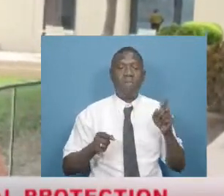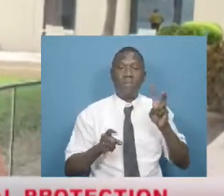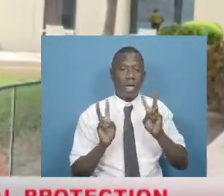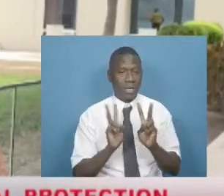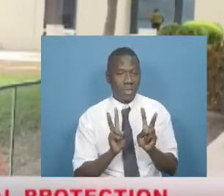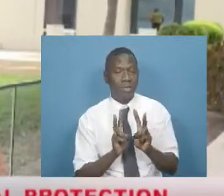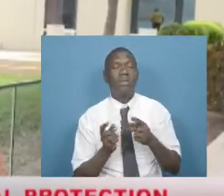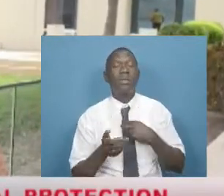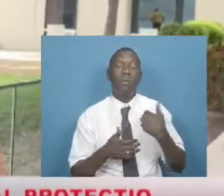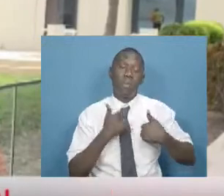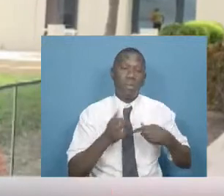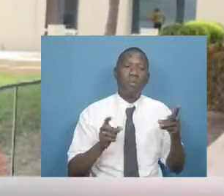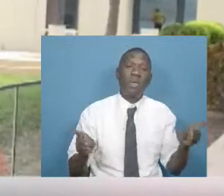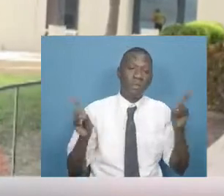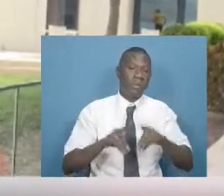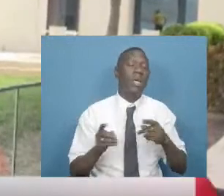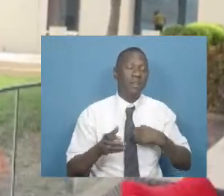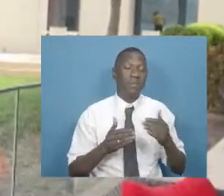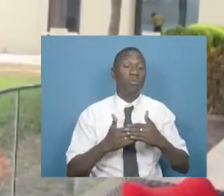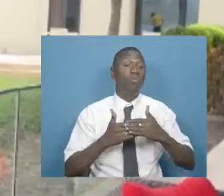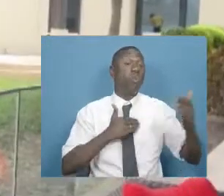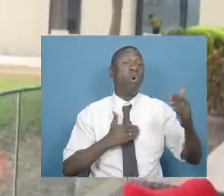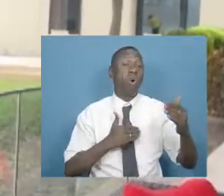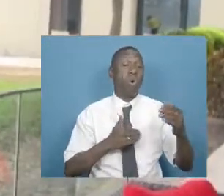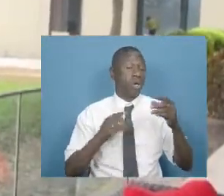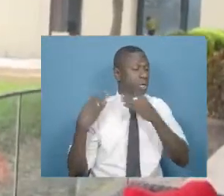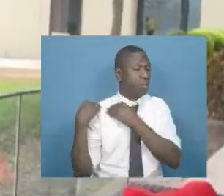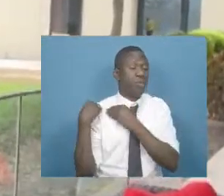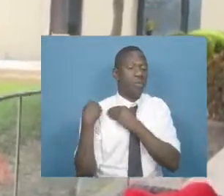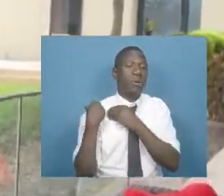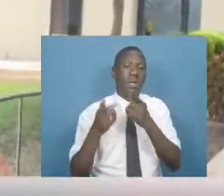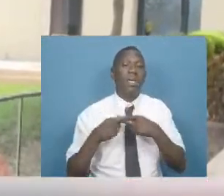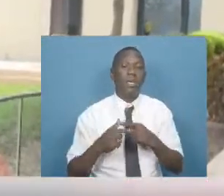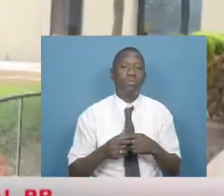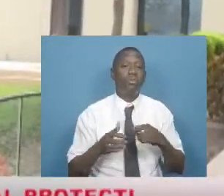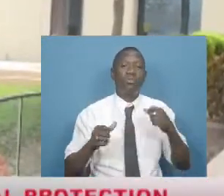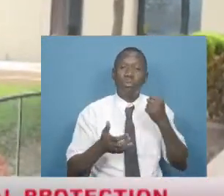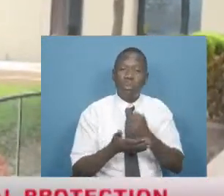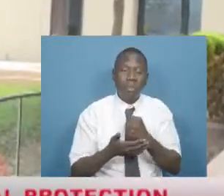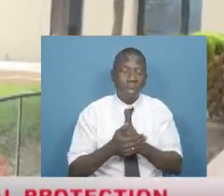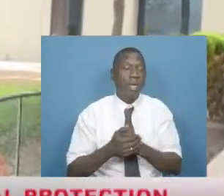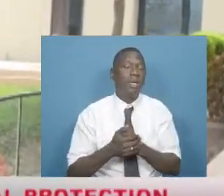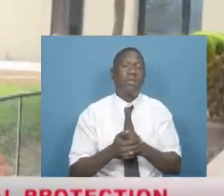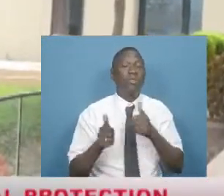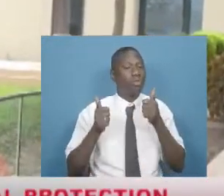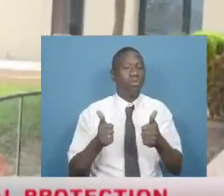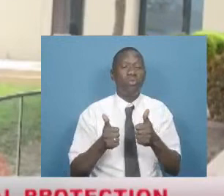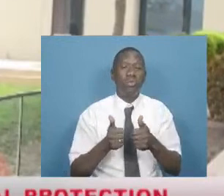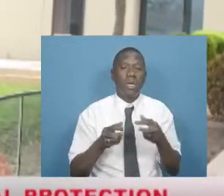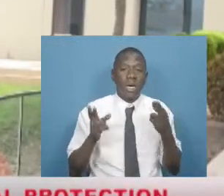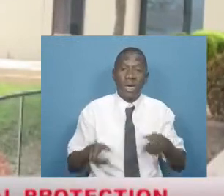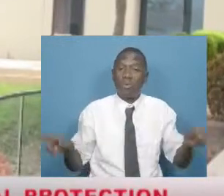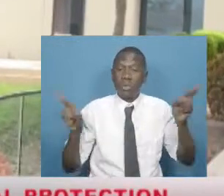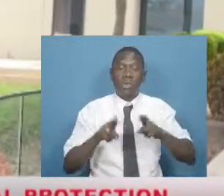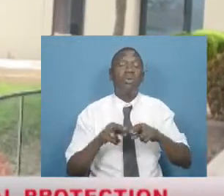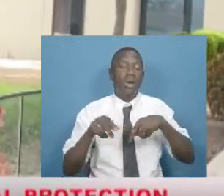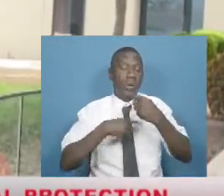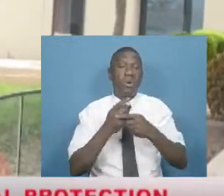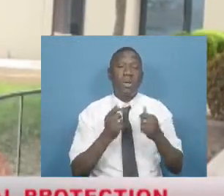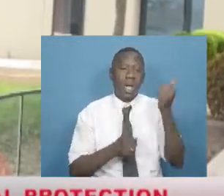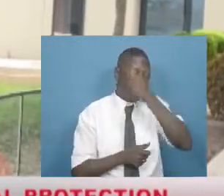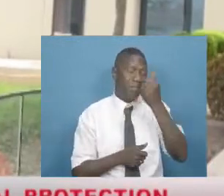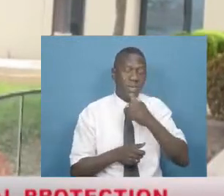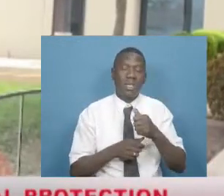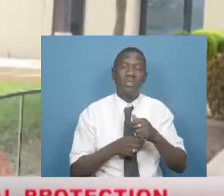seminar have a huge task ahead of them. They need to formulate tangible recommendations when it comes to Africa's